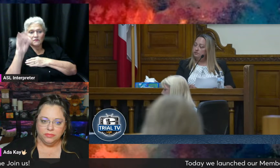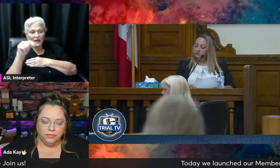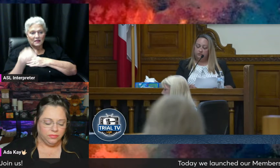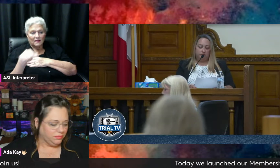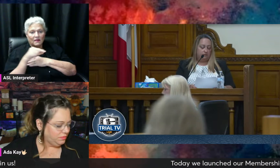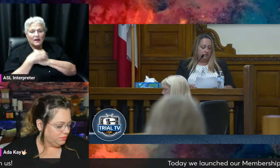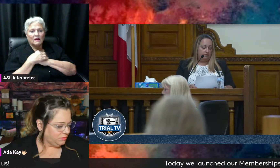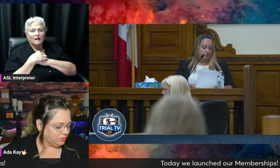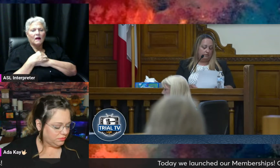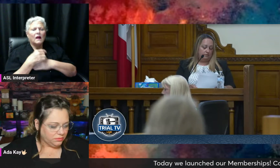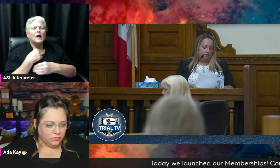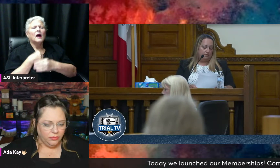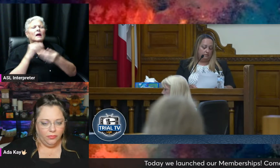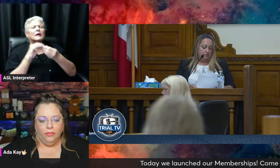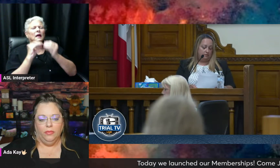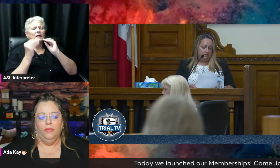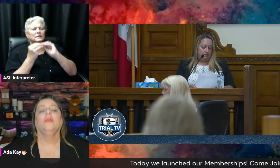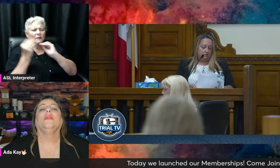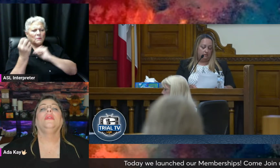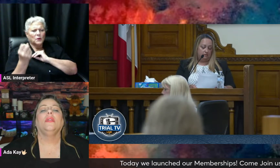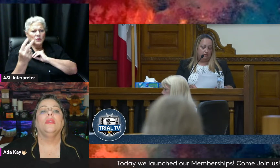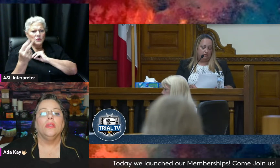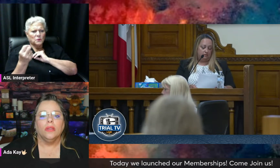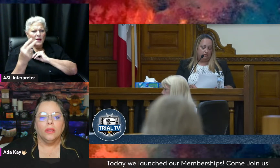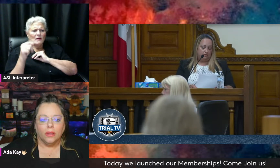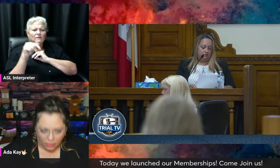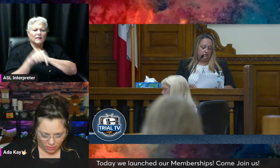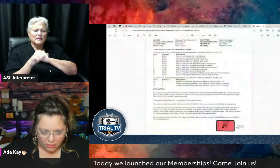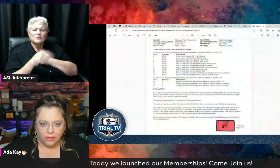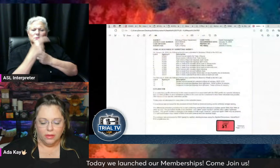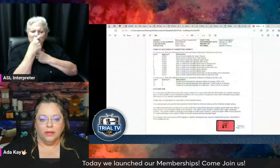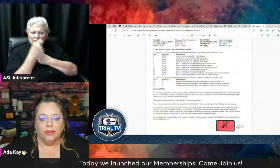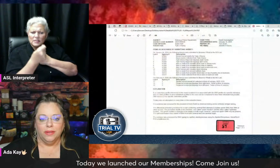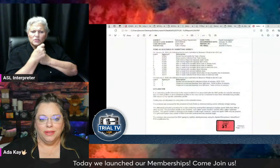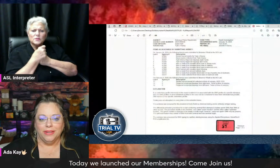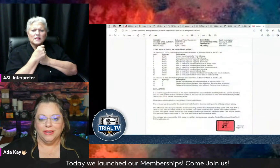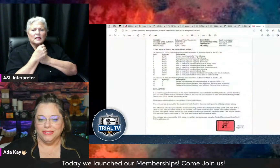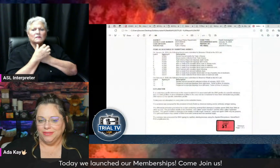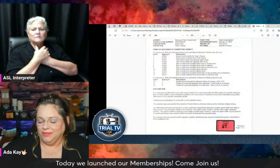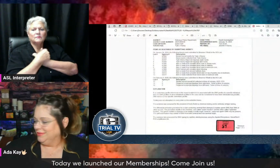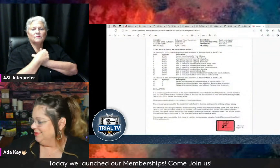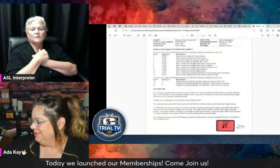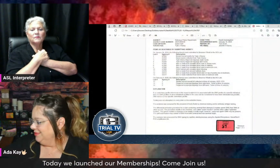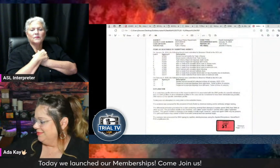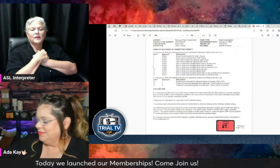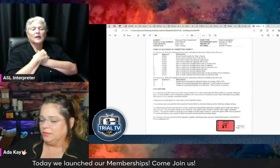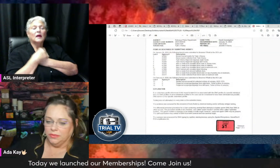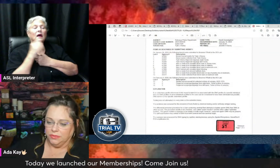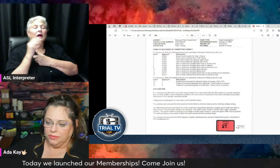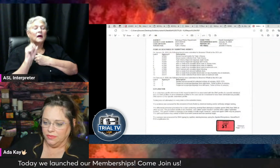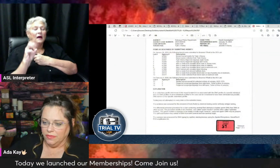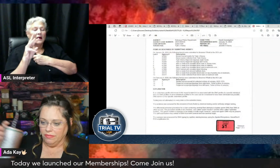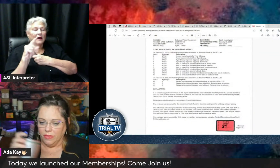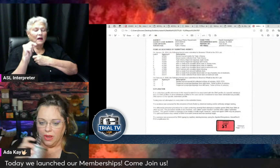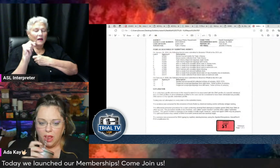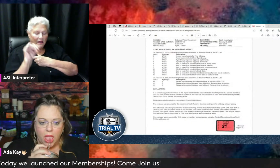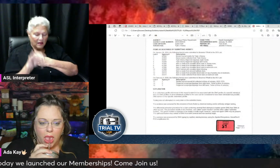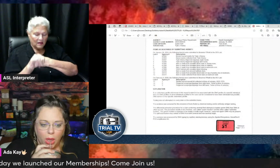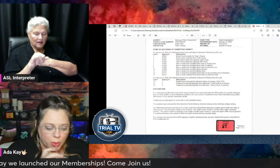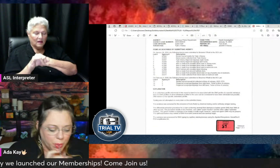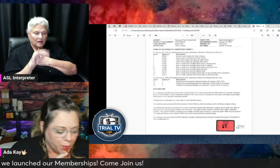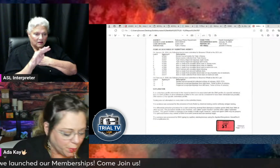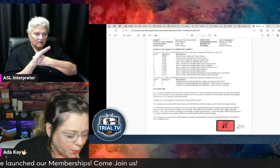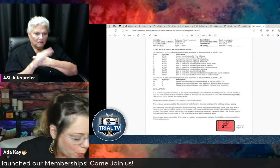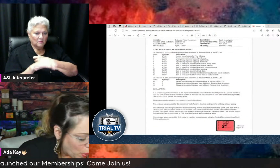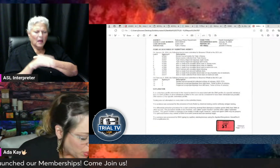Item number 12. This is an interesting one. Item number 12 is a swab from possible blood stain on the top of the